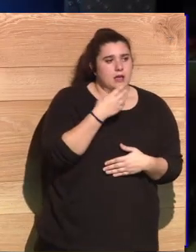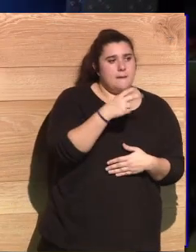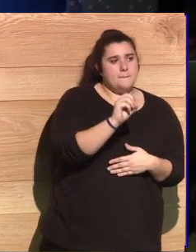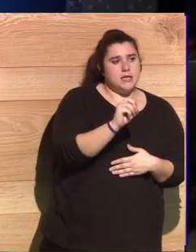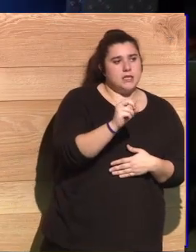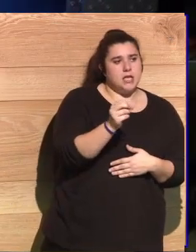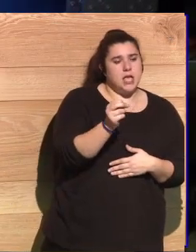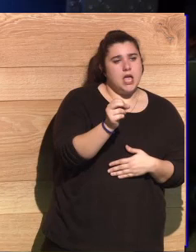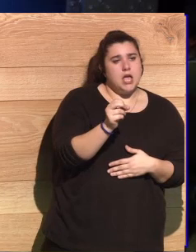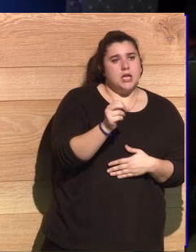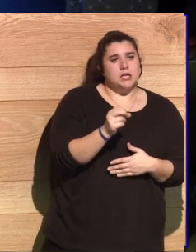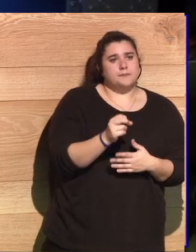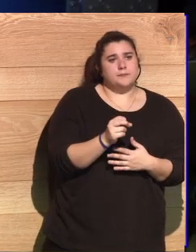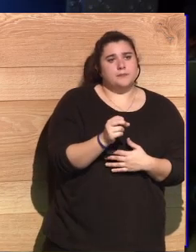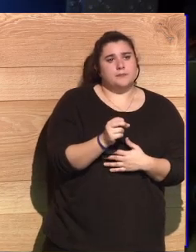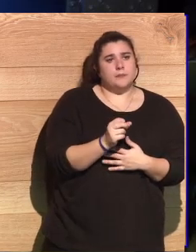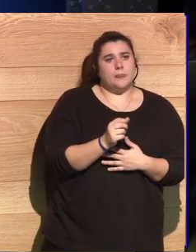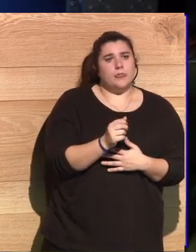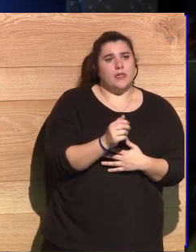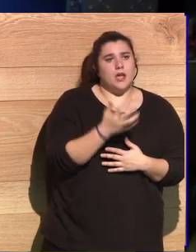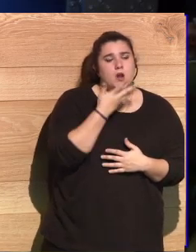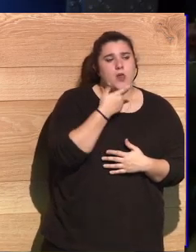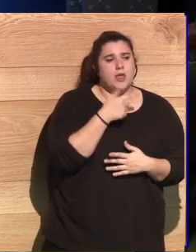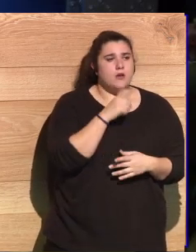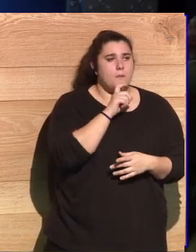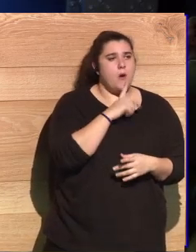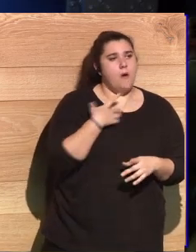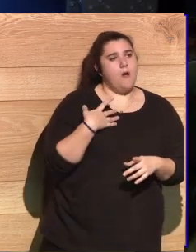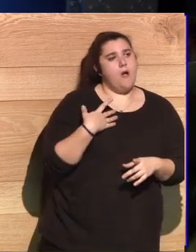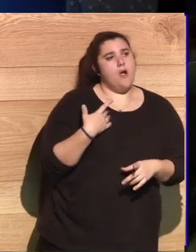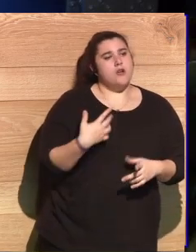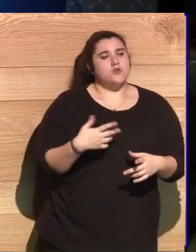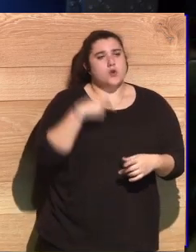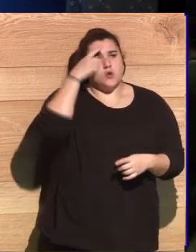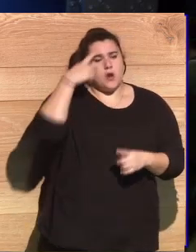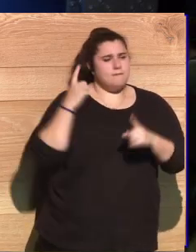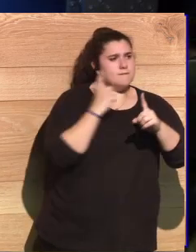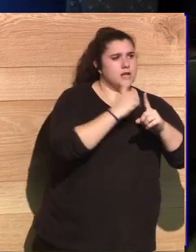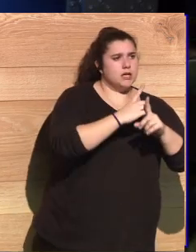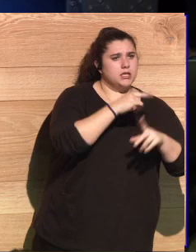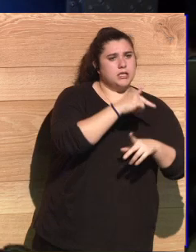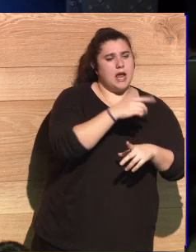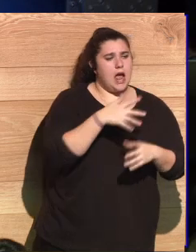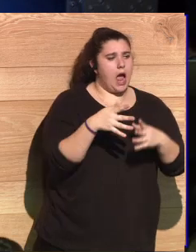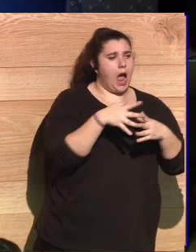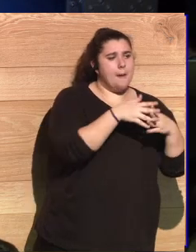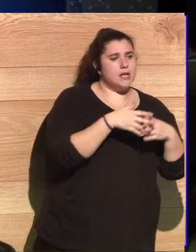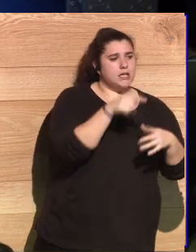Well, when I was in my 20s, we knew the American counterculture, and I